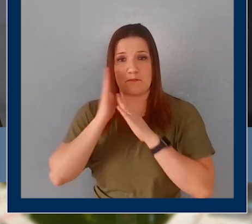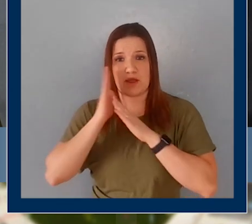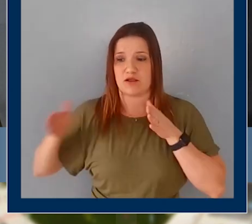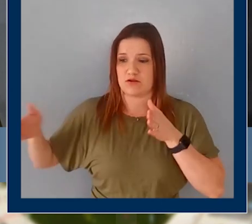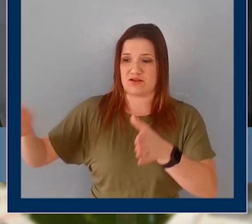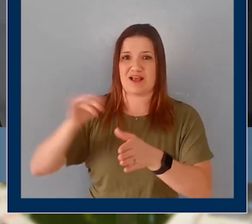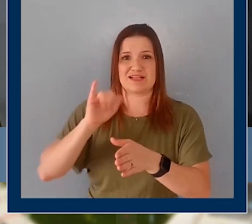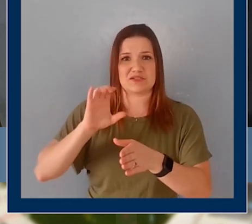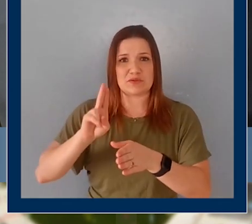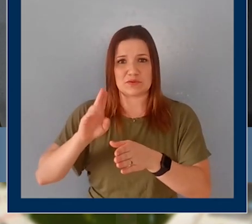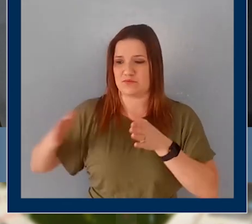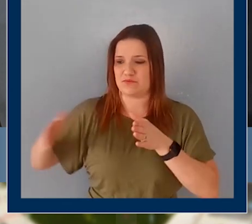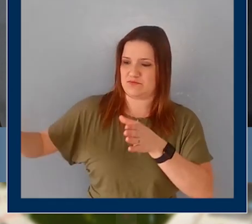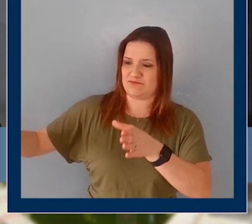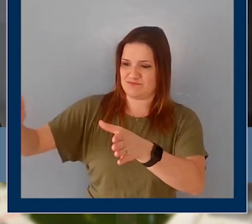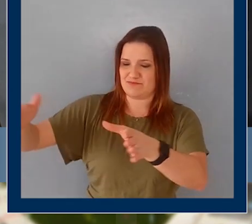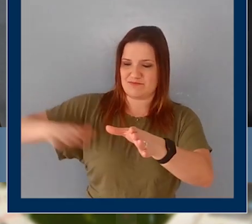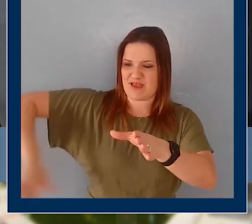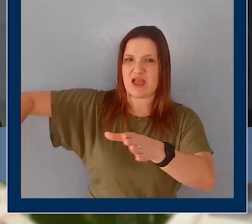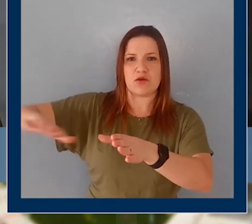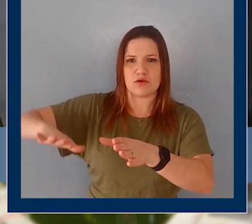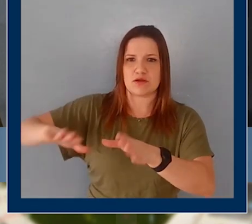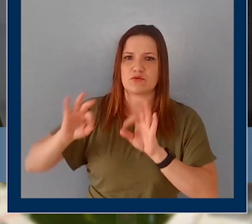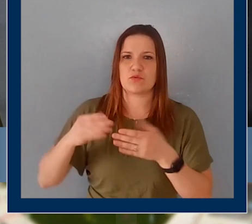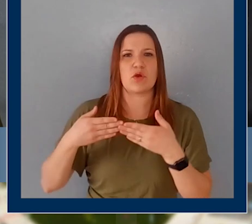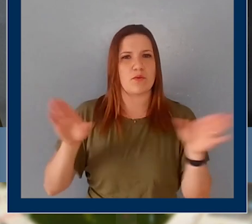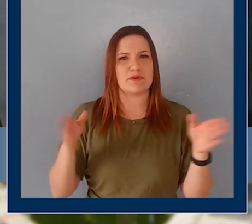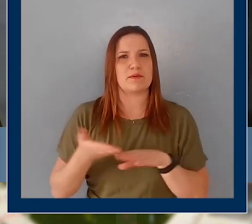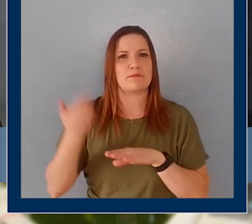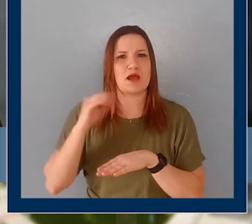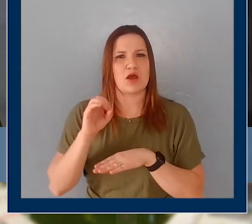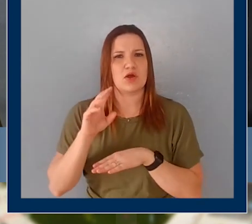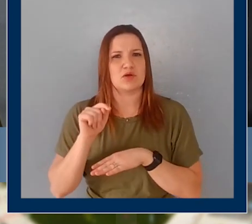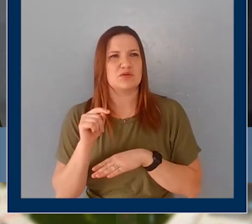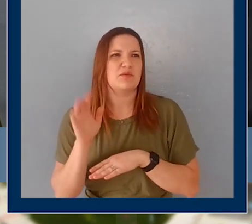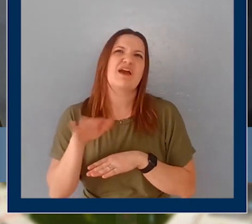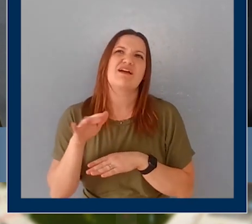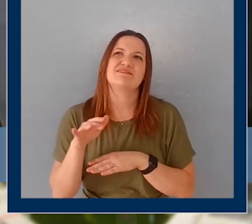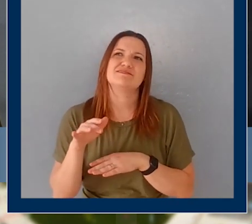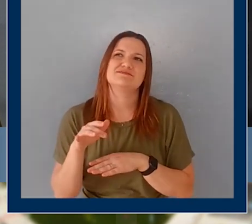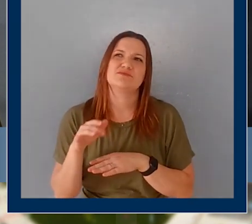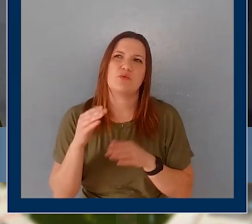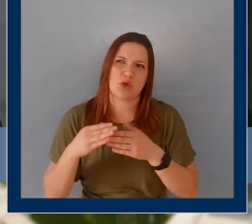now converted into adult areas that are primarily available to us in the event of another surge